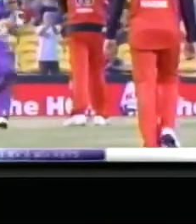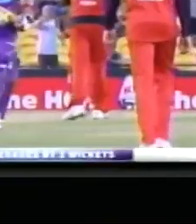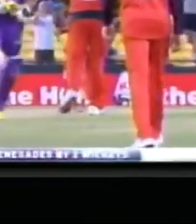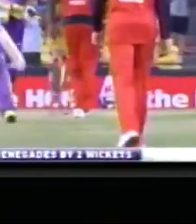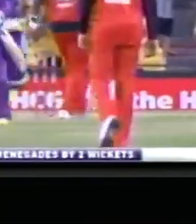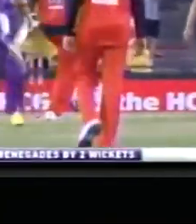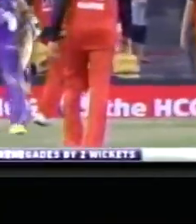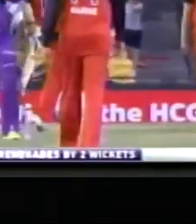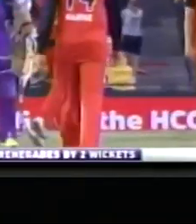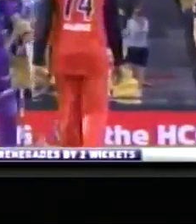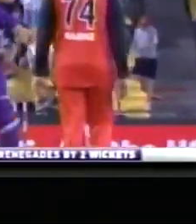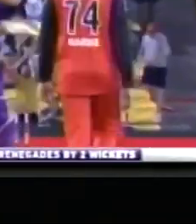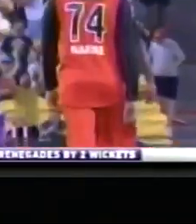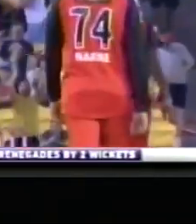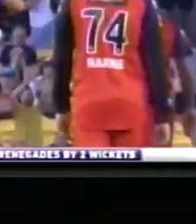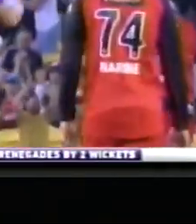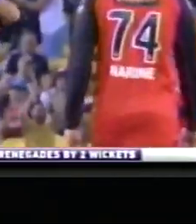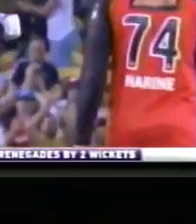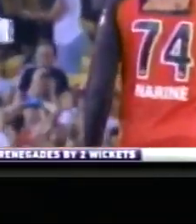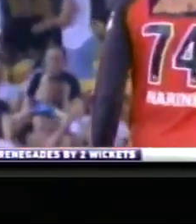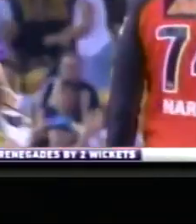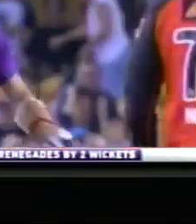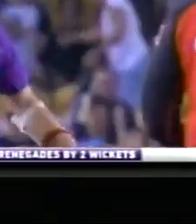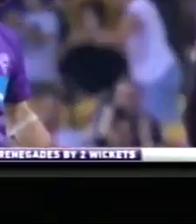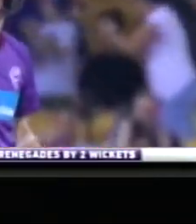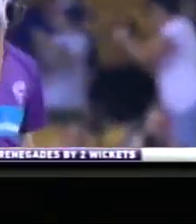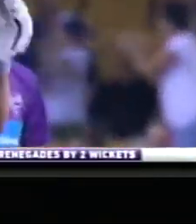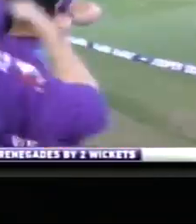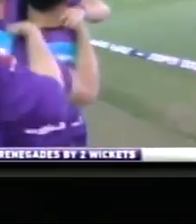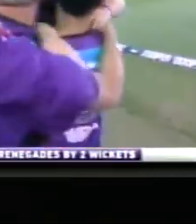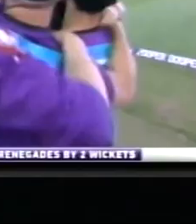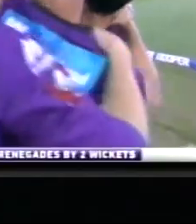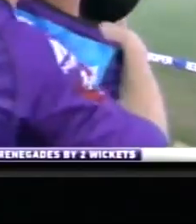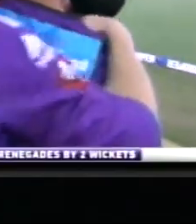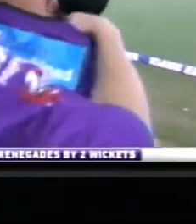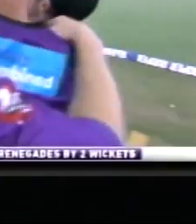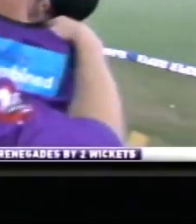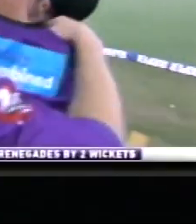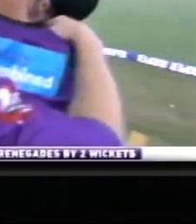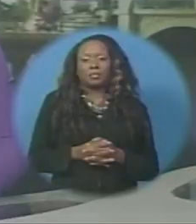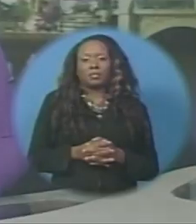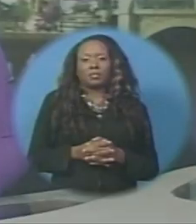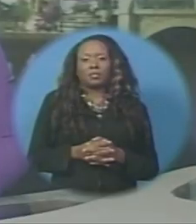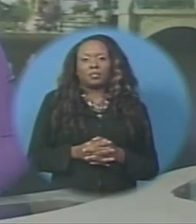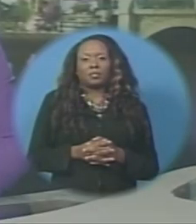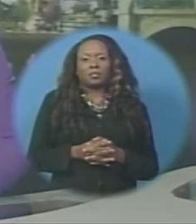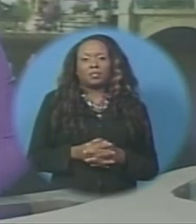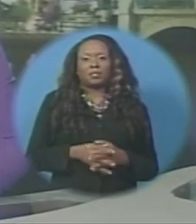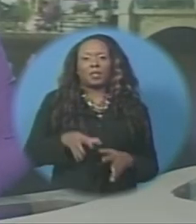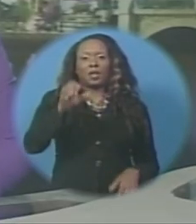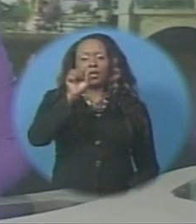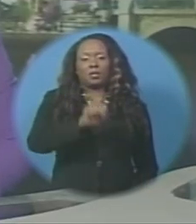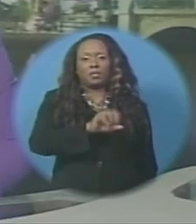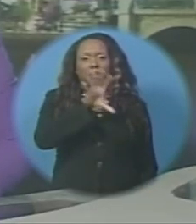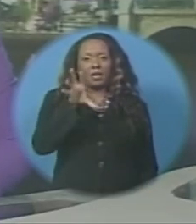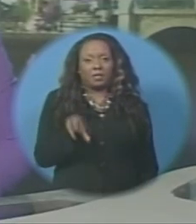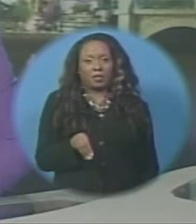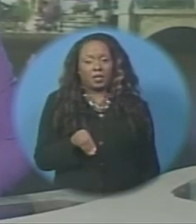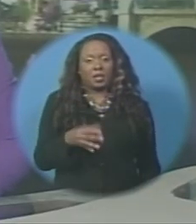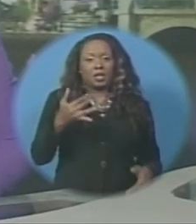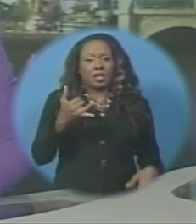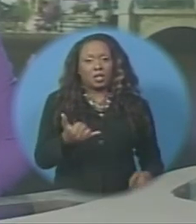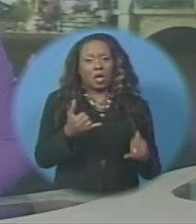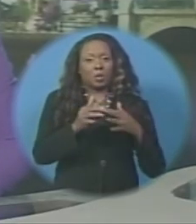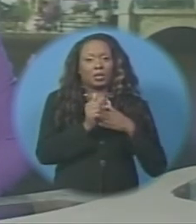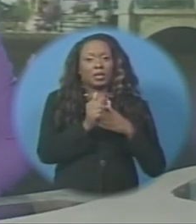record score, and it's an Englishman that gets the job done. Their season stays alive. South Africa are in a commanding